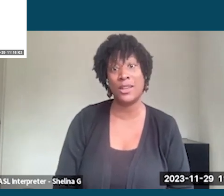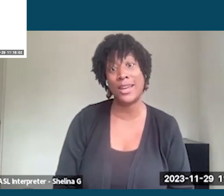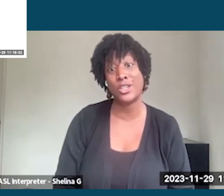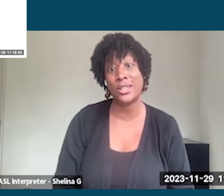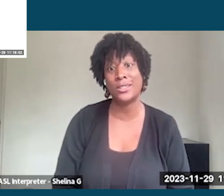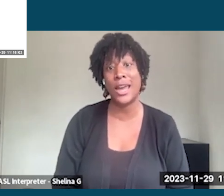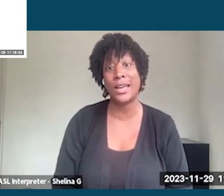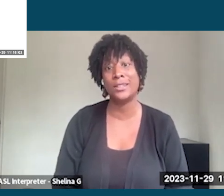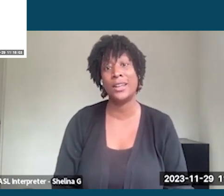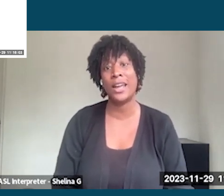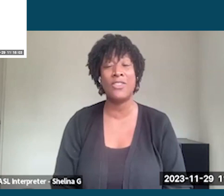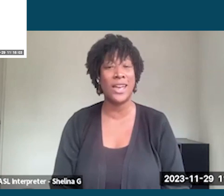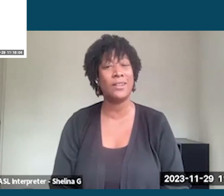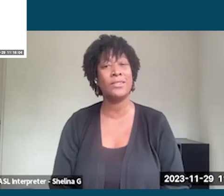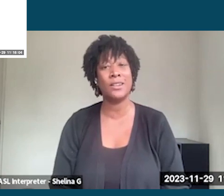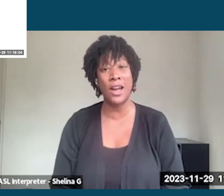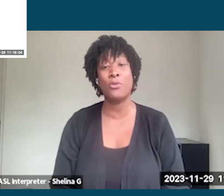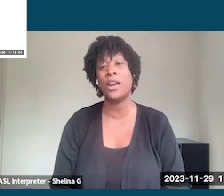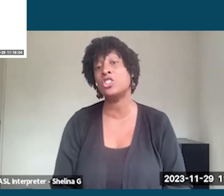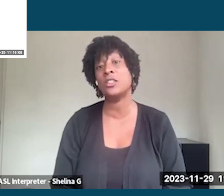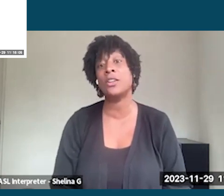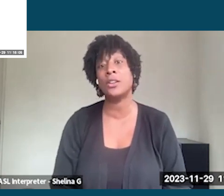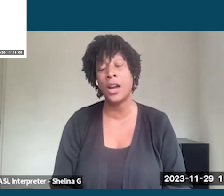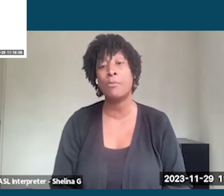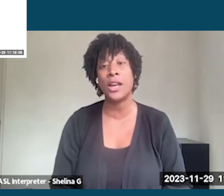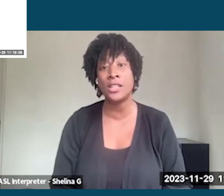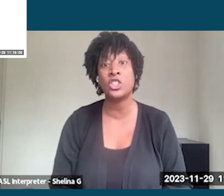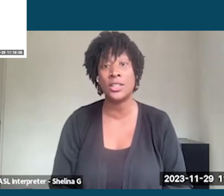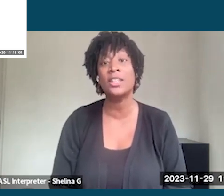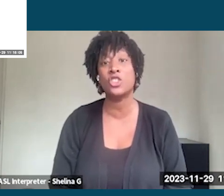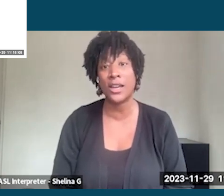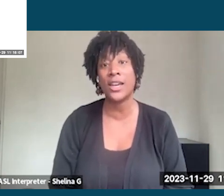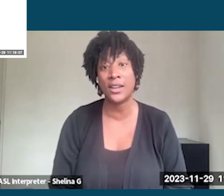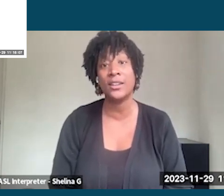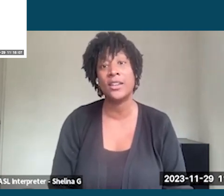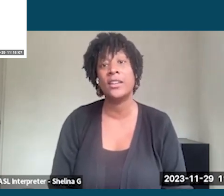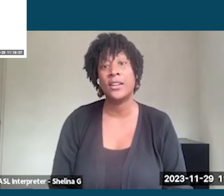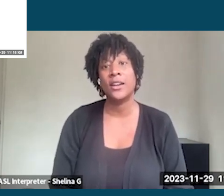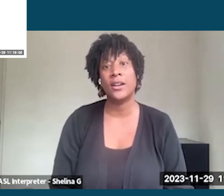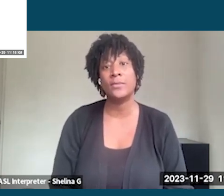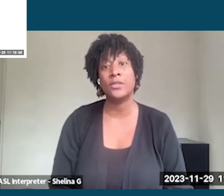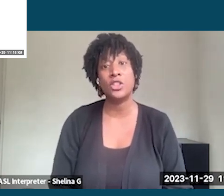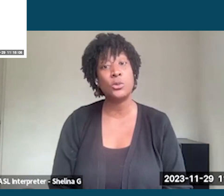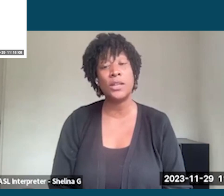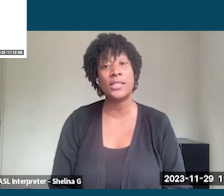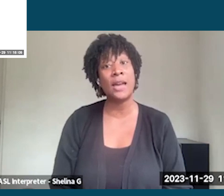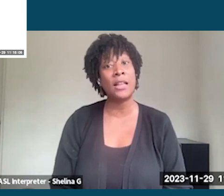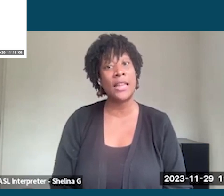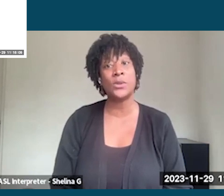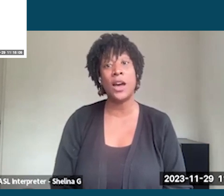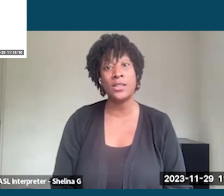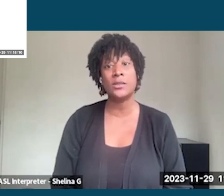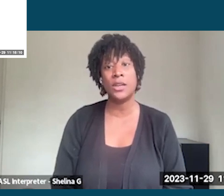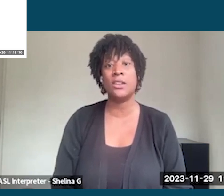as communication and having that comprehension check in too, because